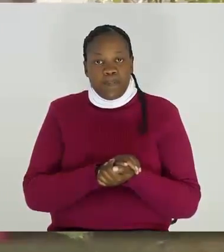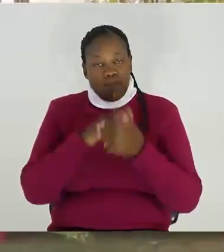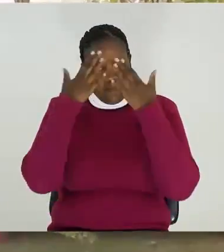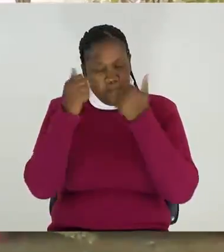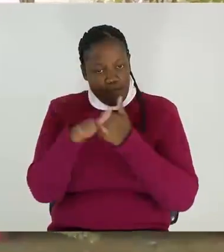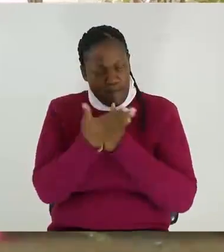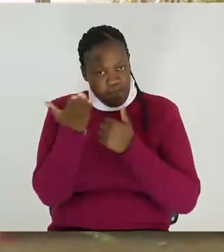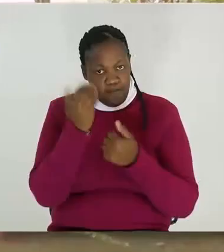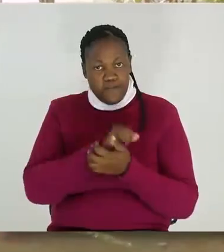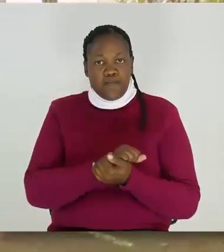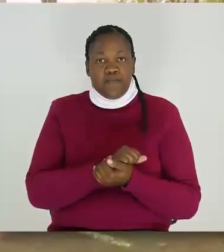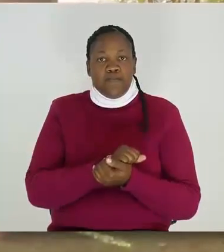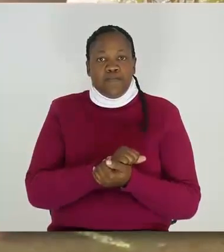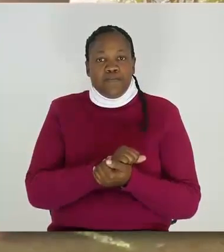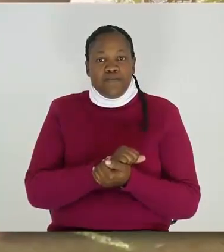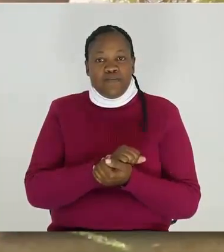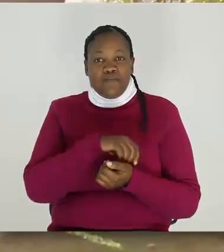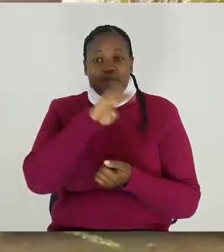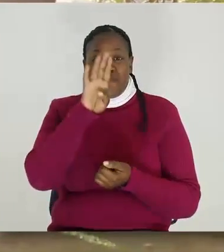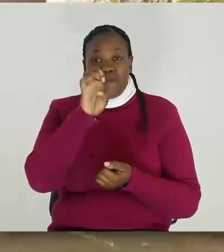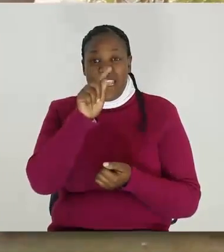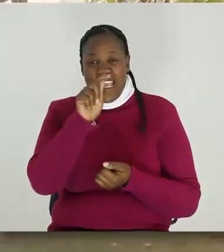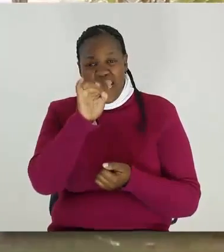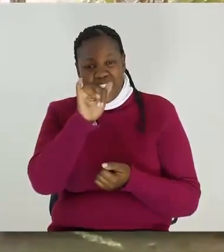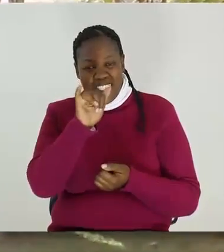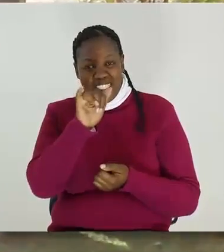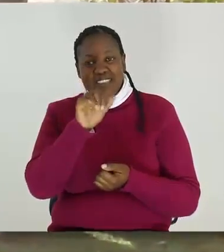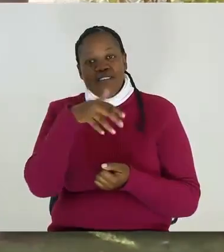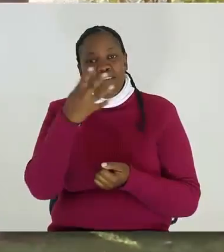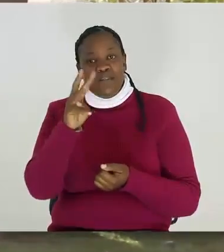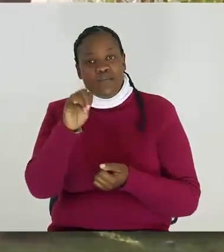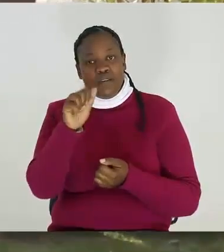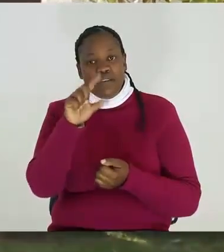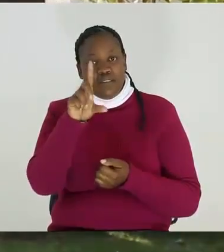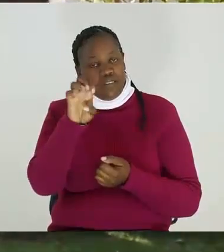Hey guys. Hey, Betty Maletsi.